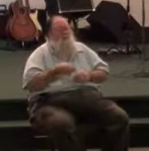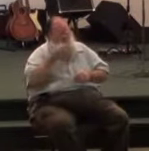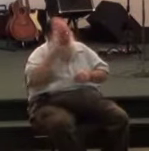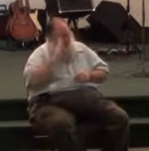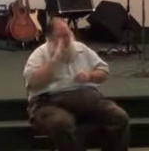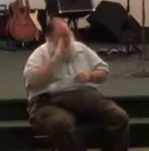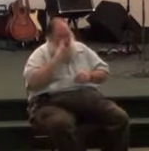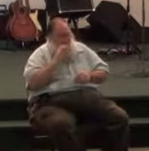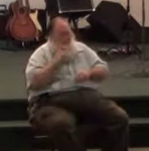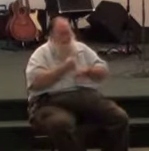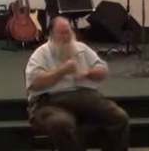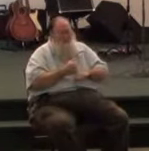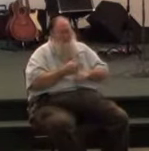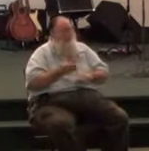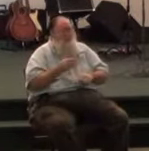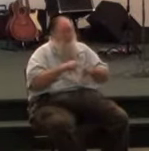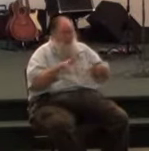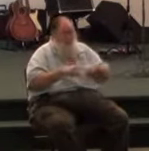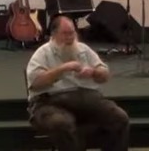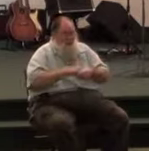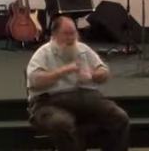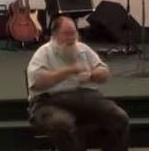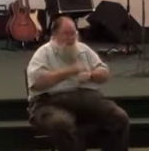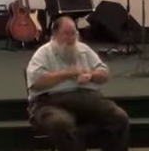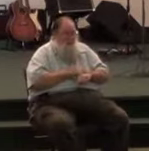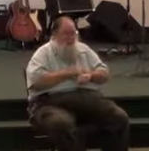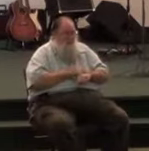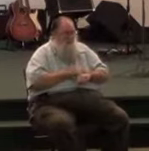for such a time as this. Turmoil upsets the church.